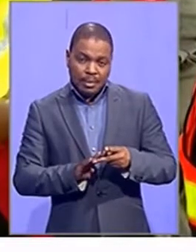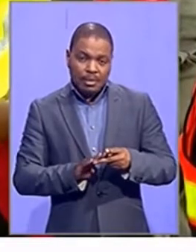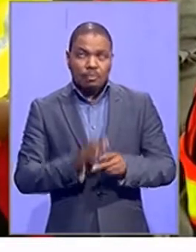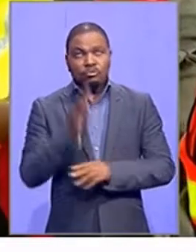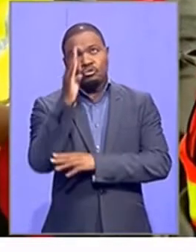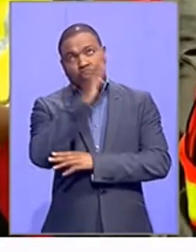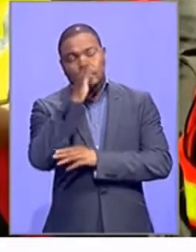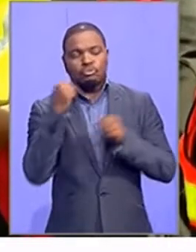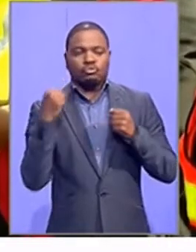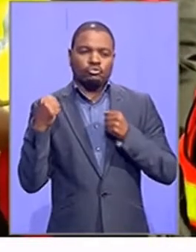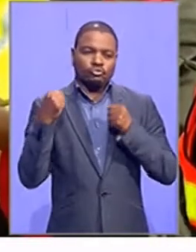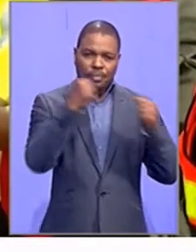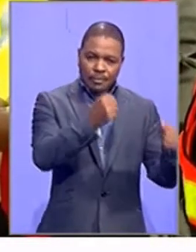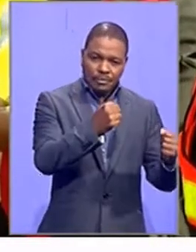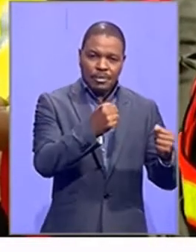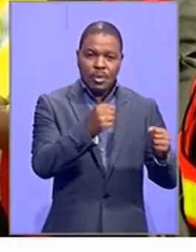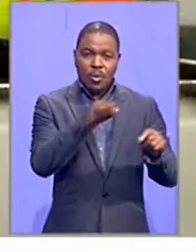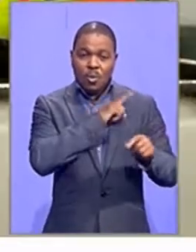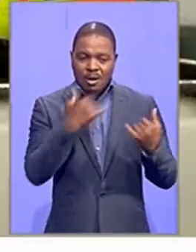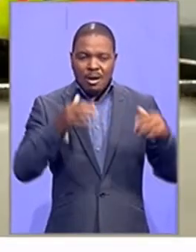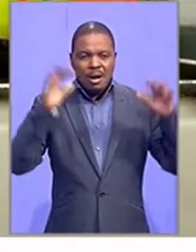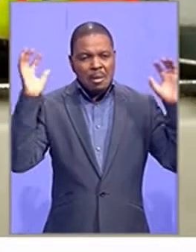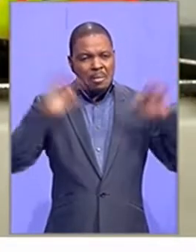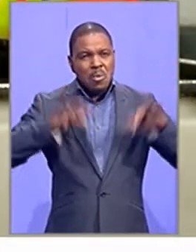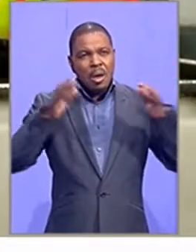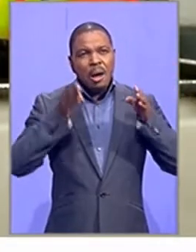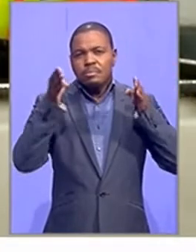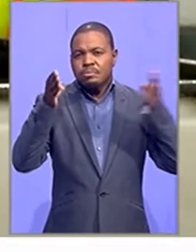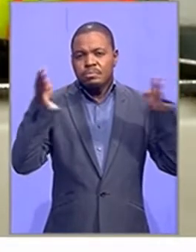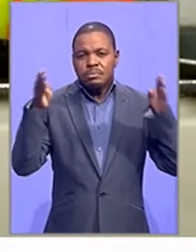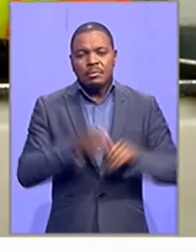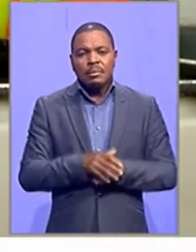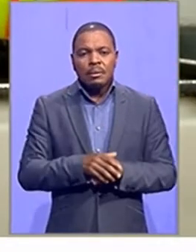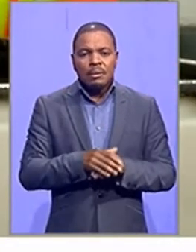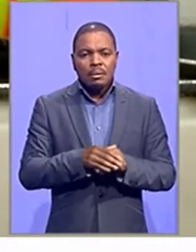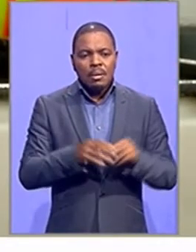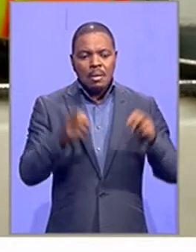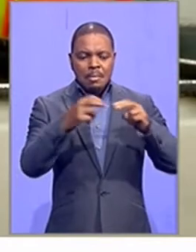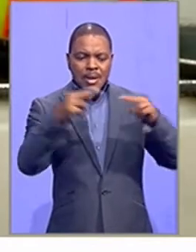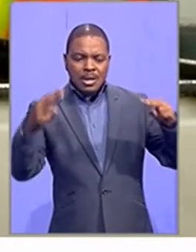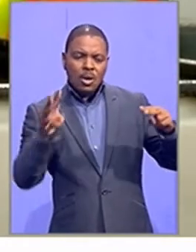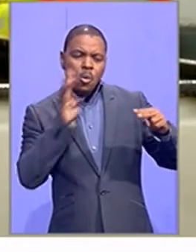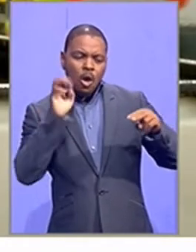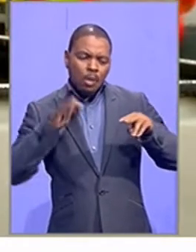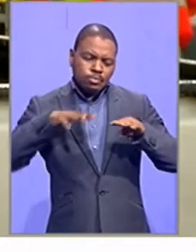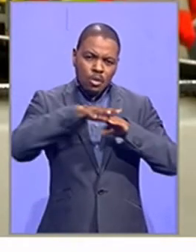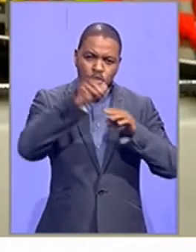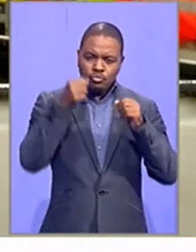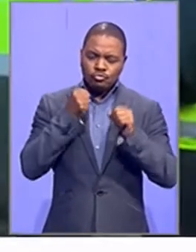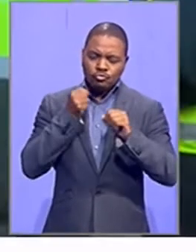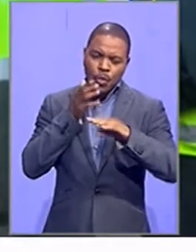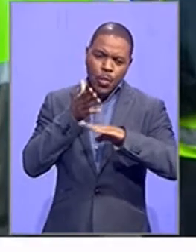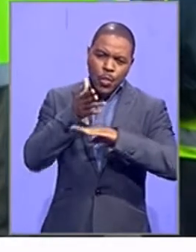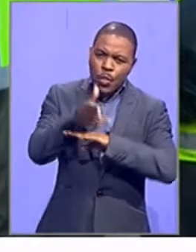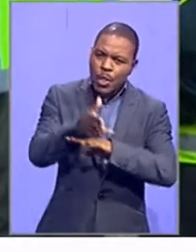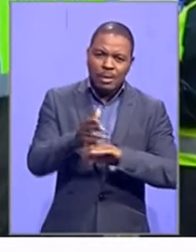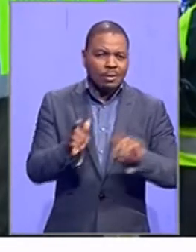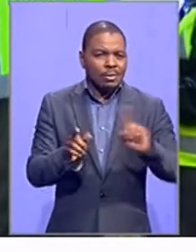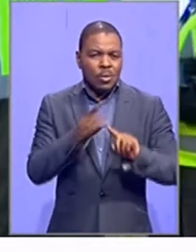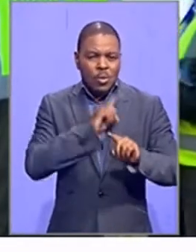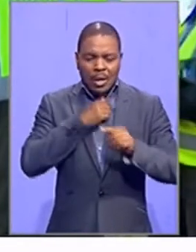le tshabile pula diana but ba ska crosser the bridges mtsena le metsi ba sa tsebeng kapa